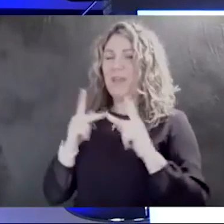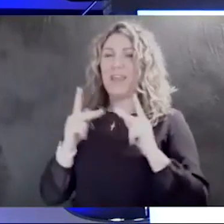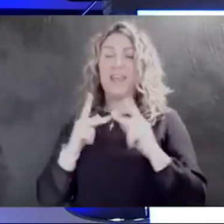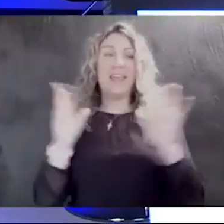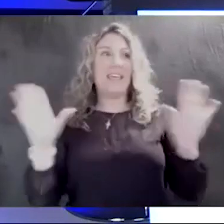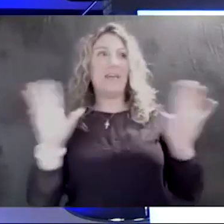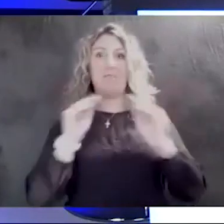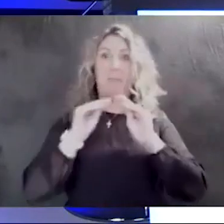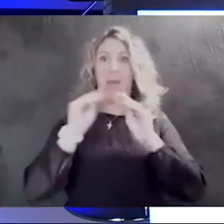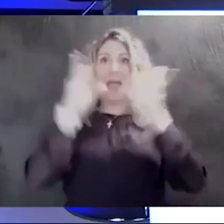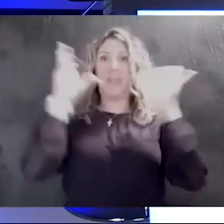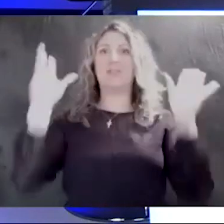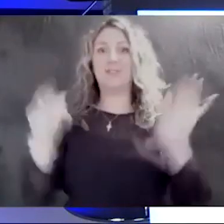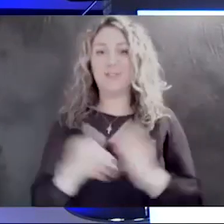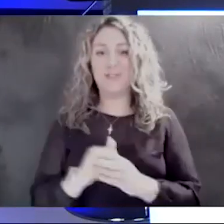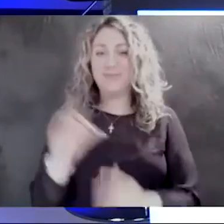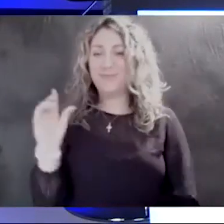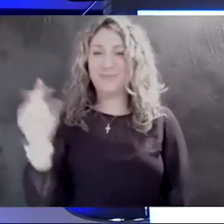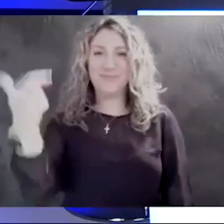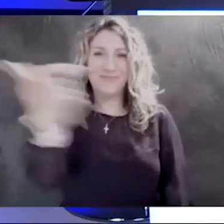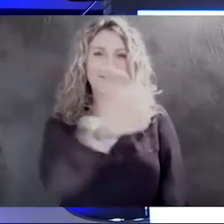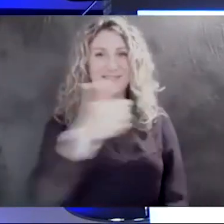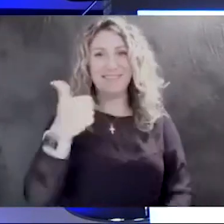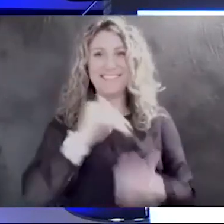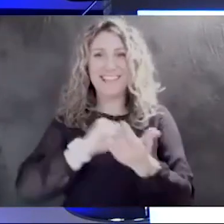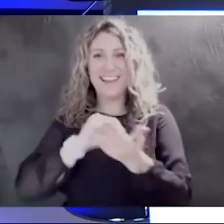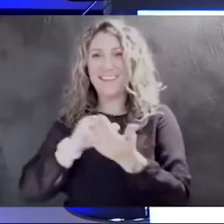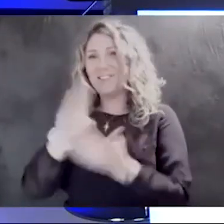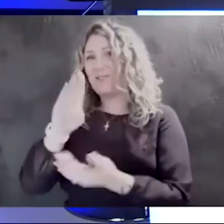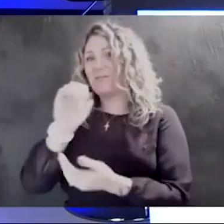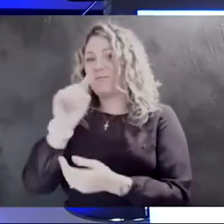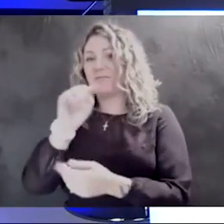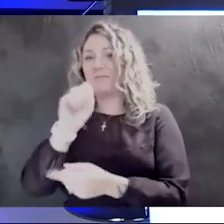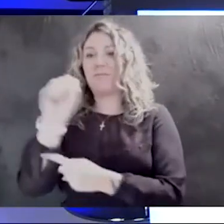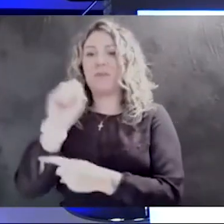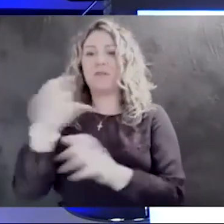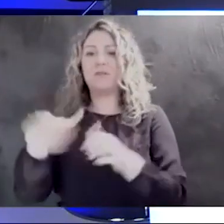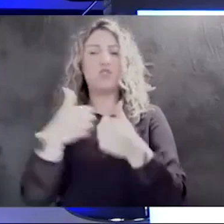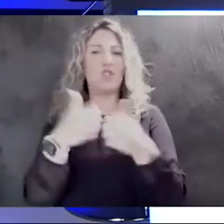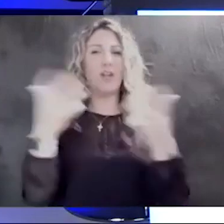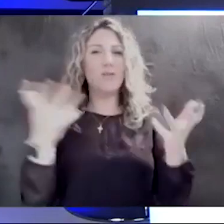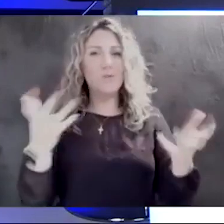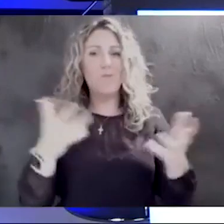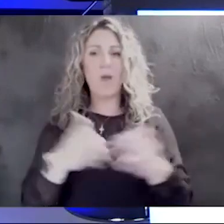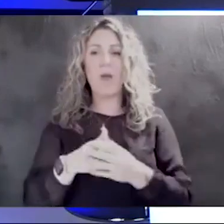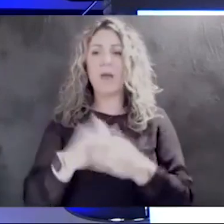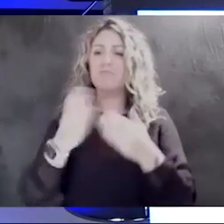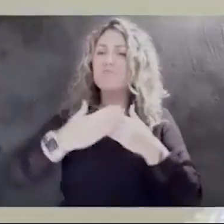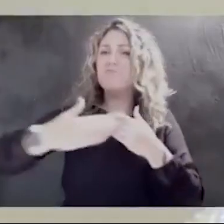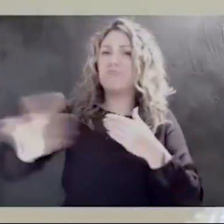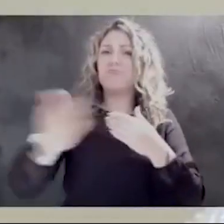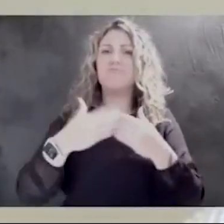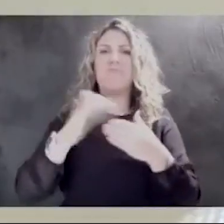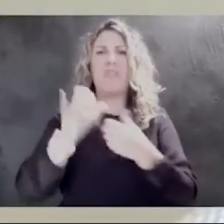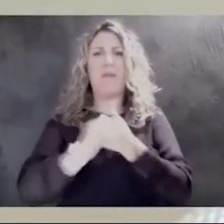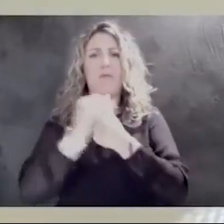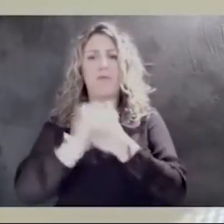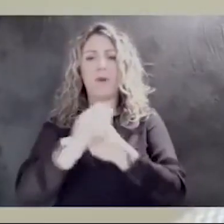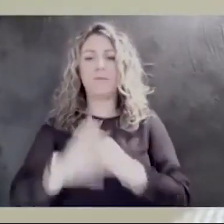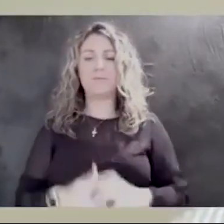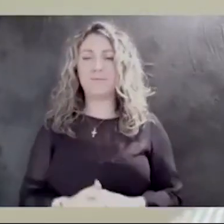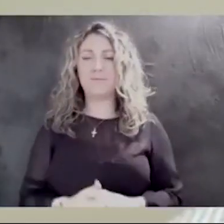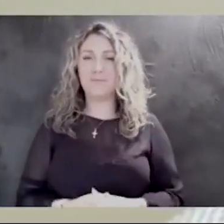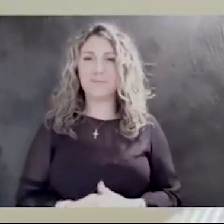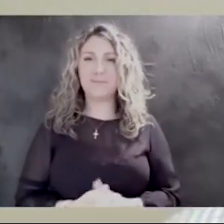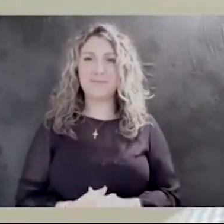I'm going to go around the horn again, starting with Dr. Botts. What's the challenge then moving forward with this emerging threat, Dr. Botts?